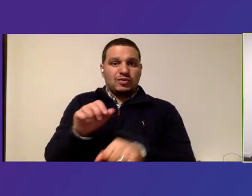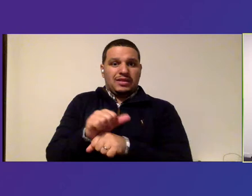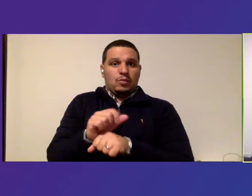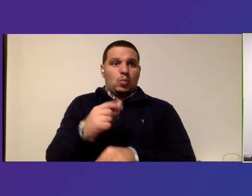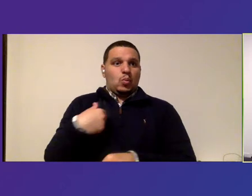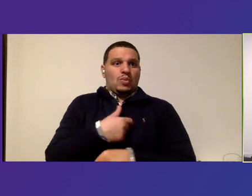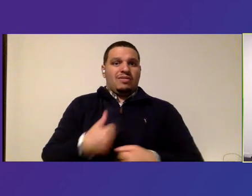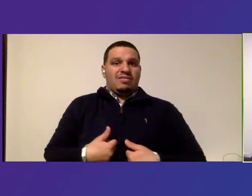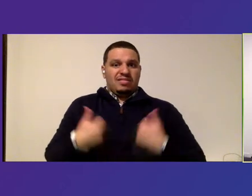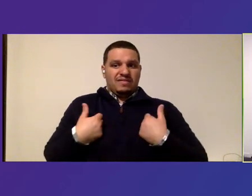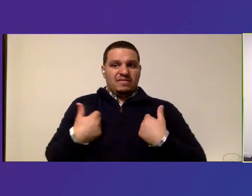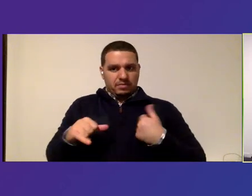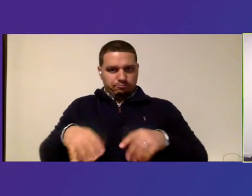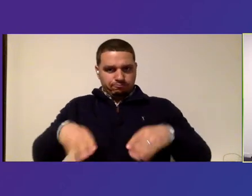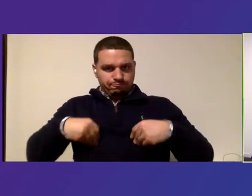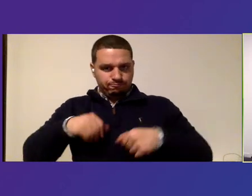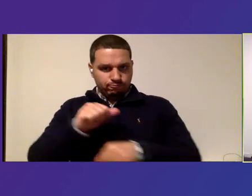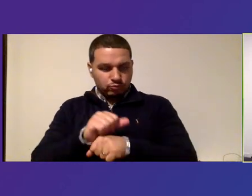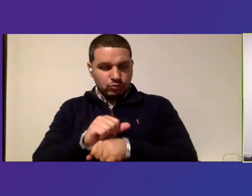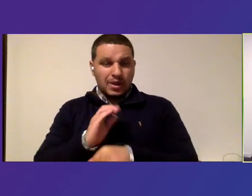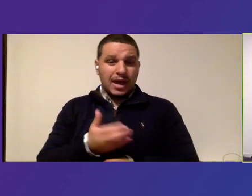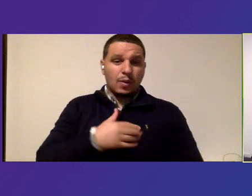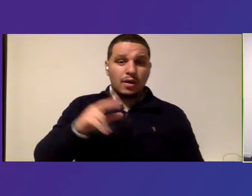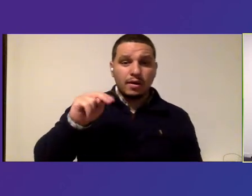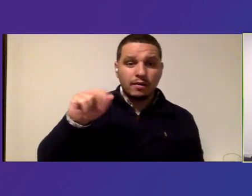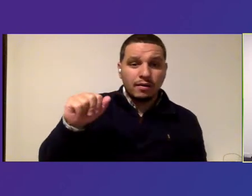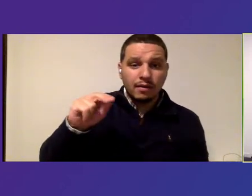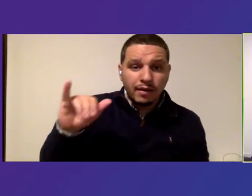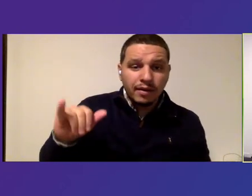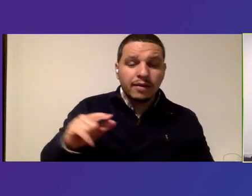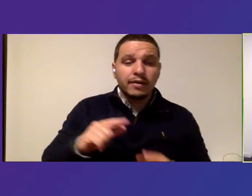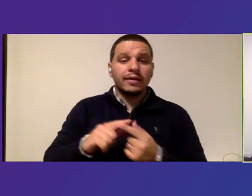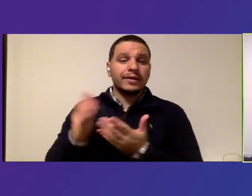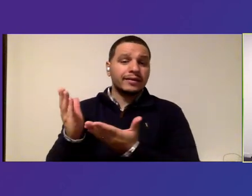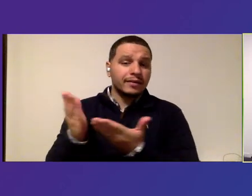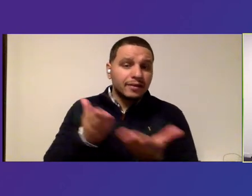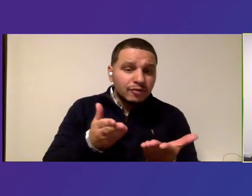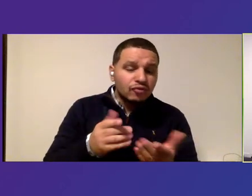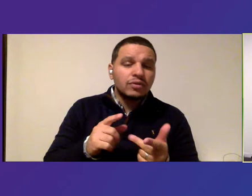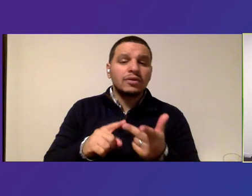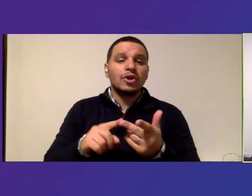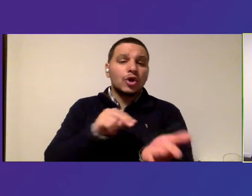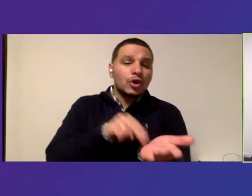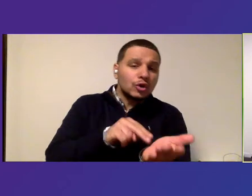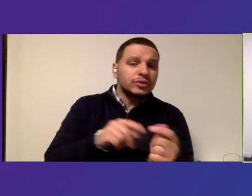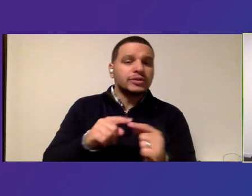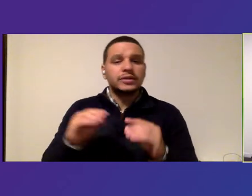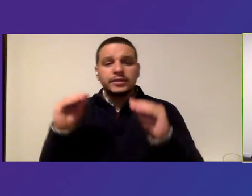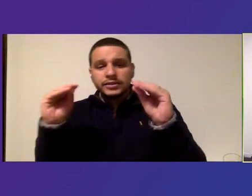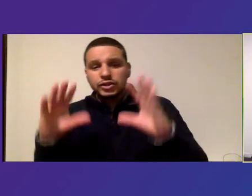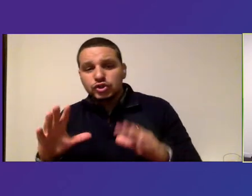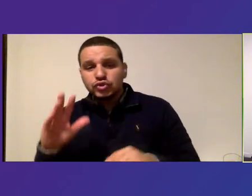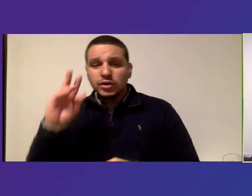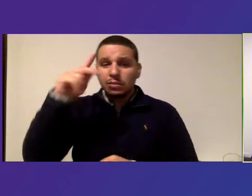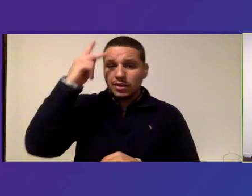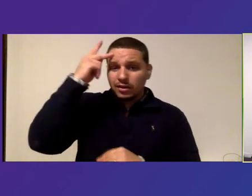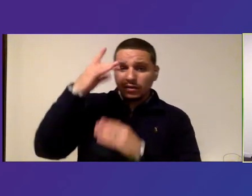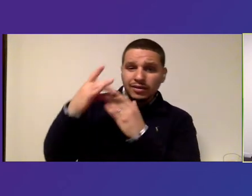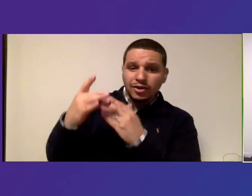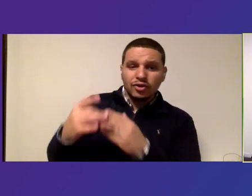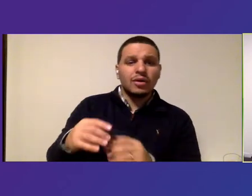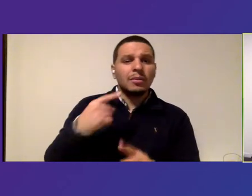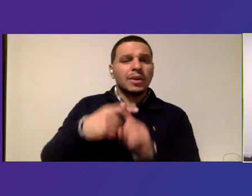live. They are our nannies, our delivery carriers, our nurses and teachers, our political leaders and